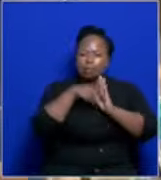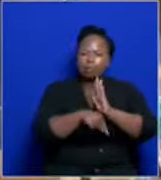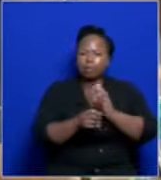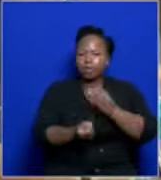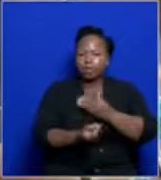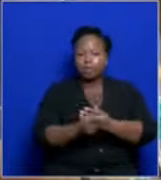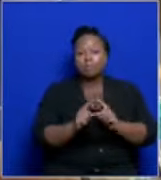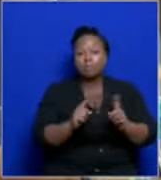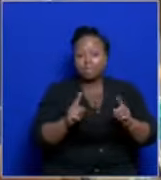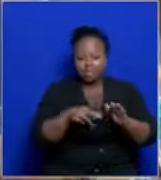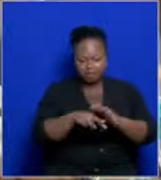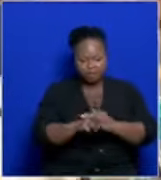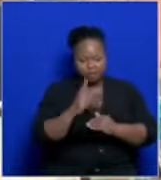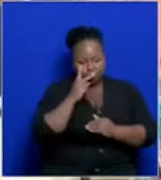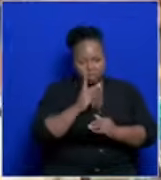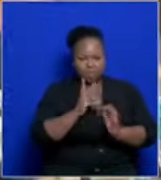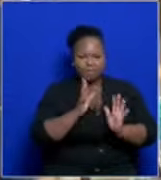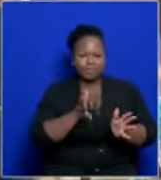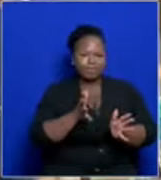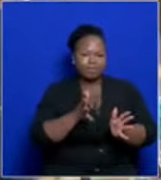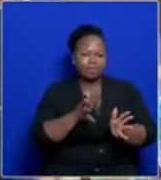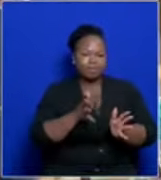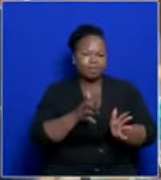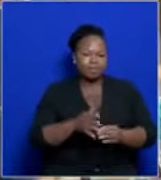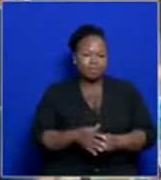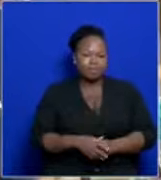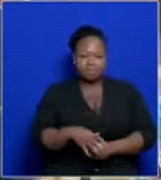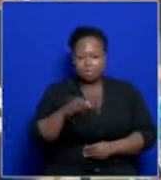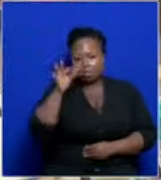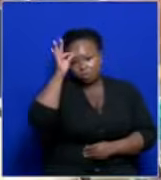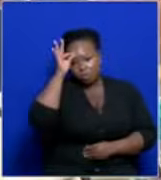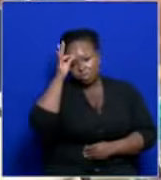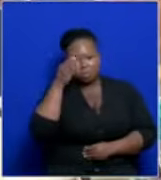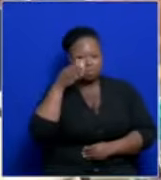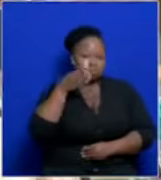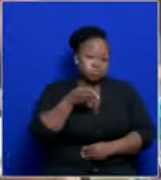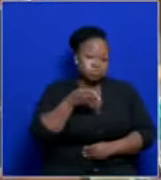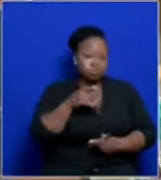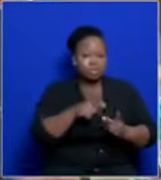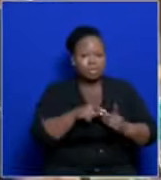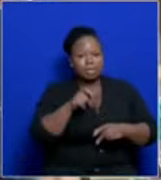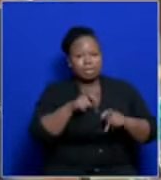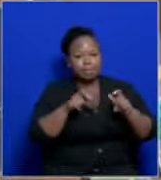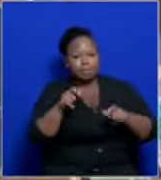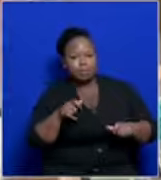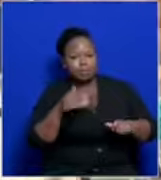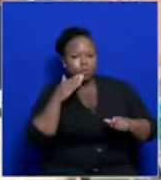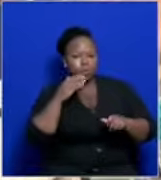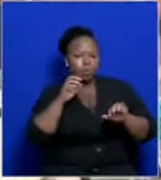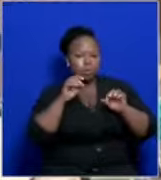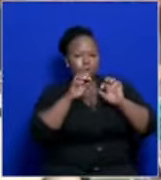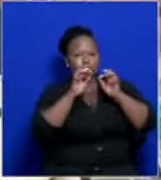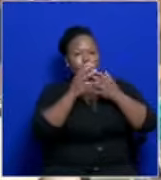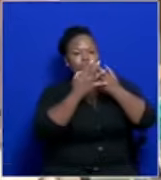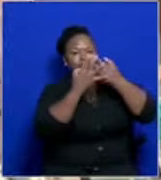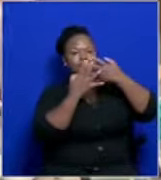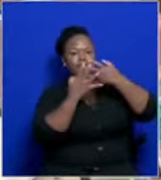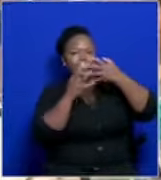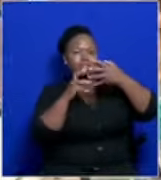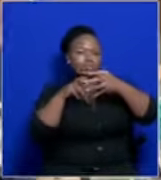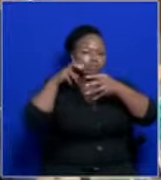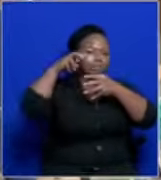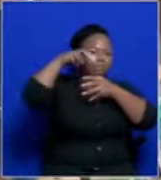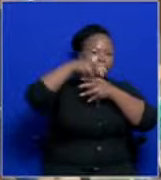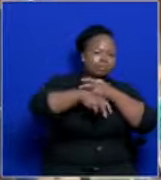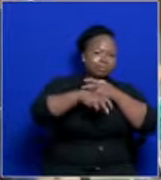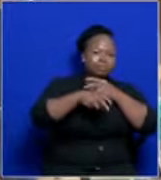So we see Metro Police, we see people scaling over the fence, who are wearing uniform, or looking over